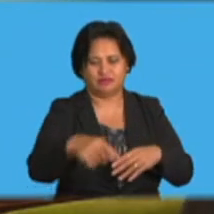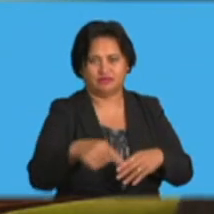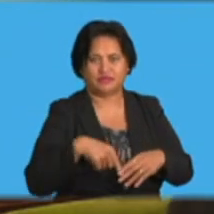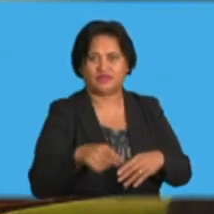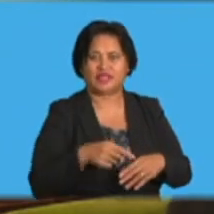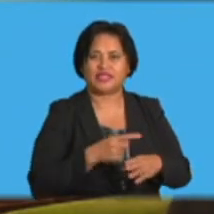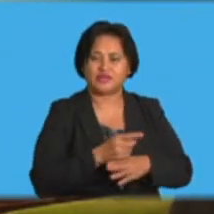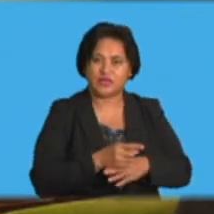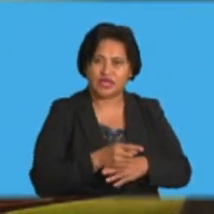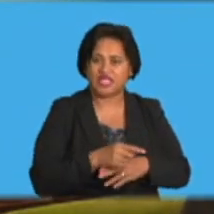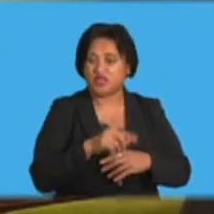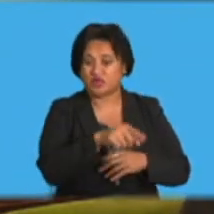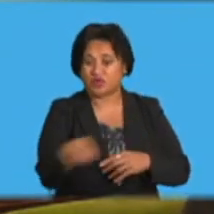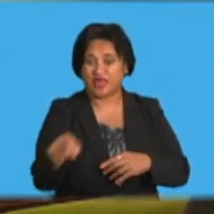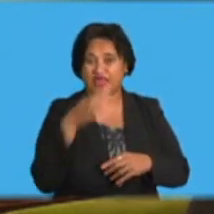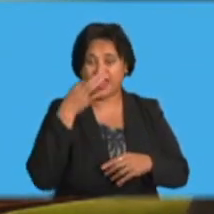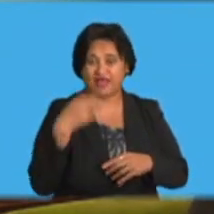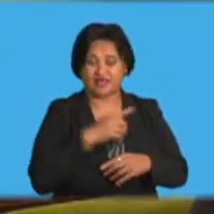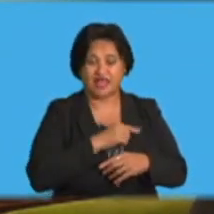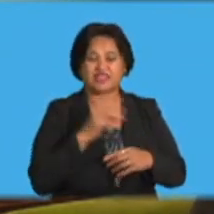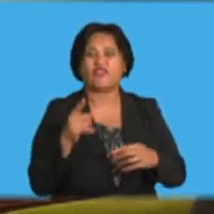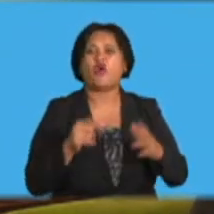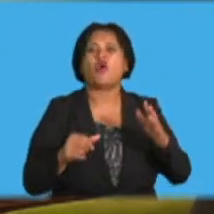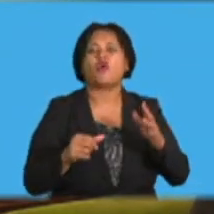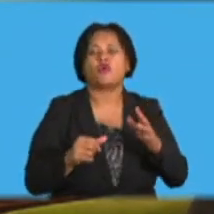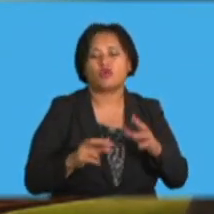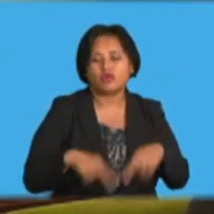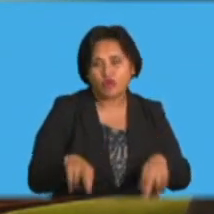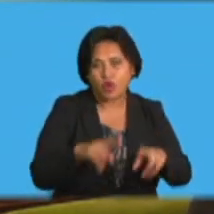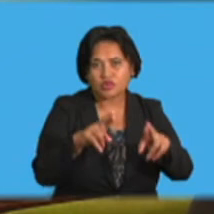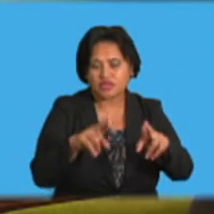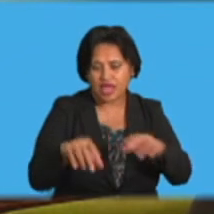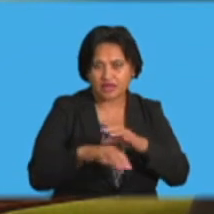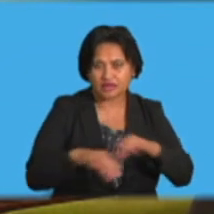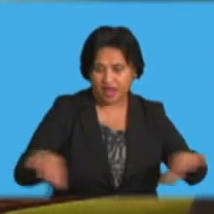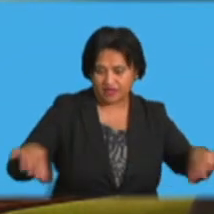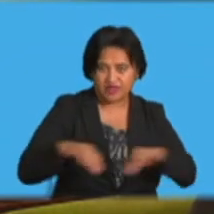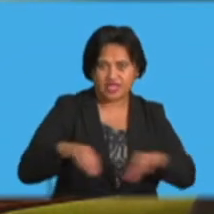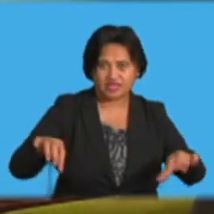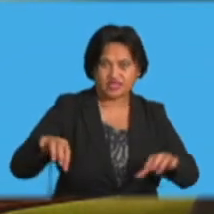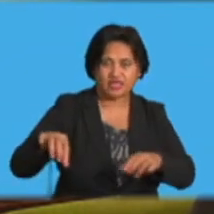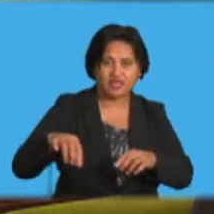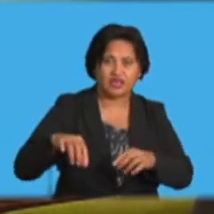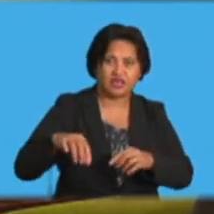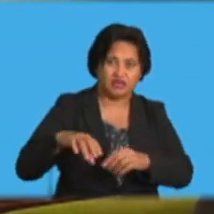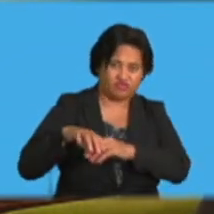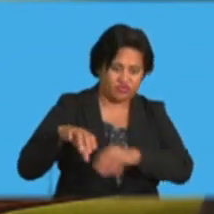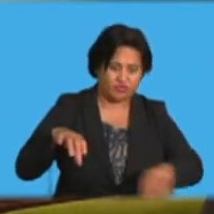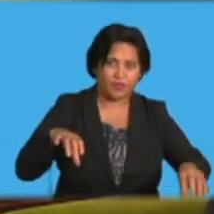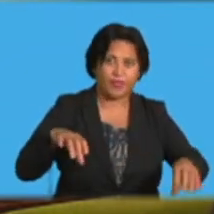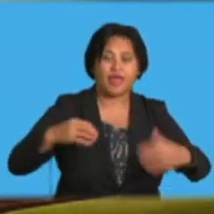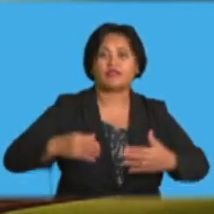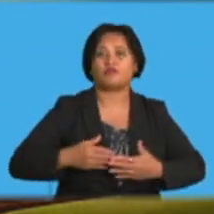for assistance from the farmers are for cane access roads, culverts, infield drainage, and of course the huge debris